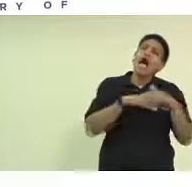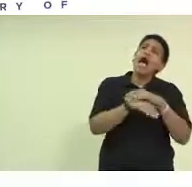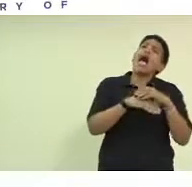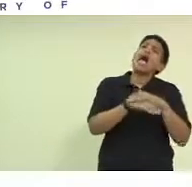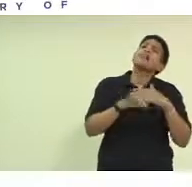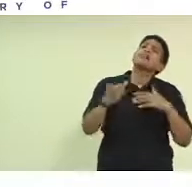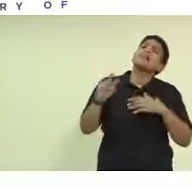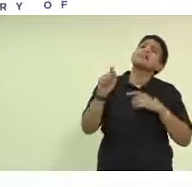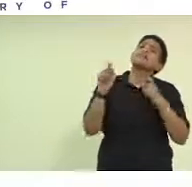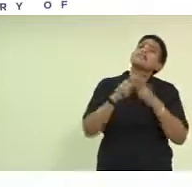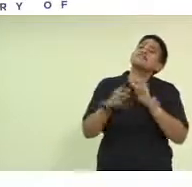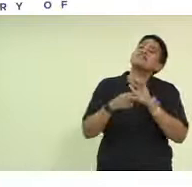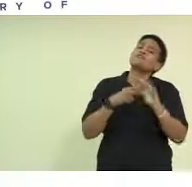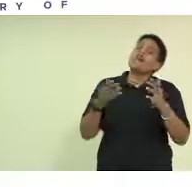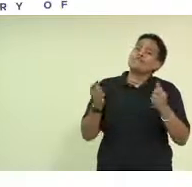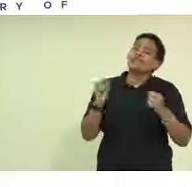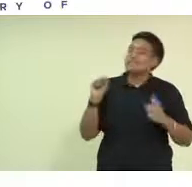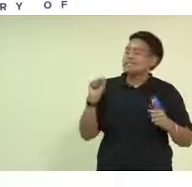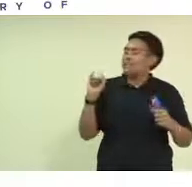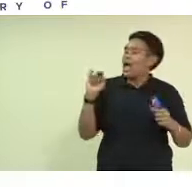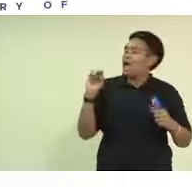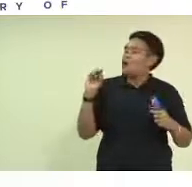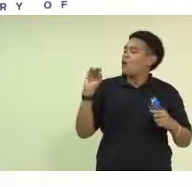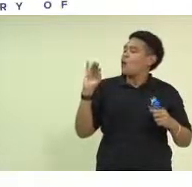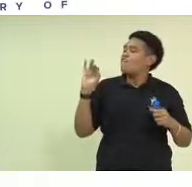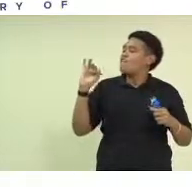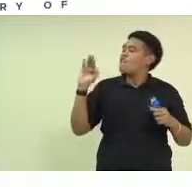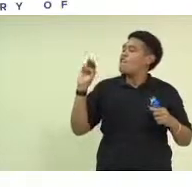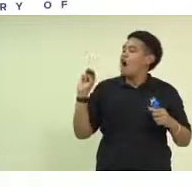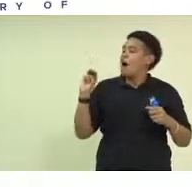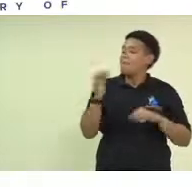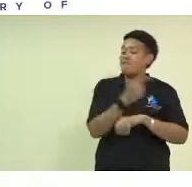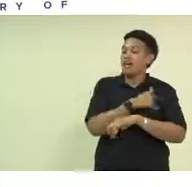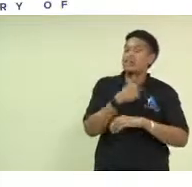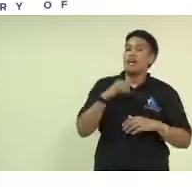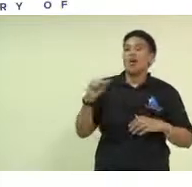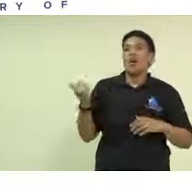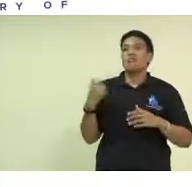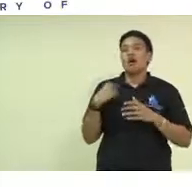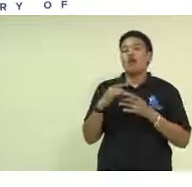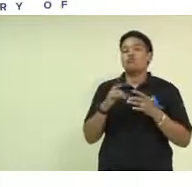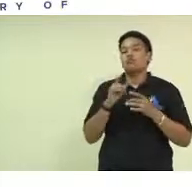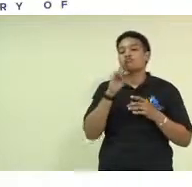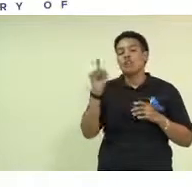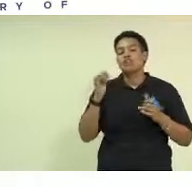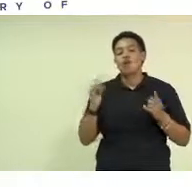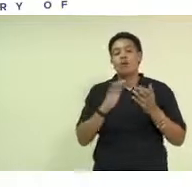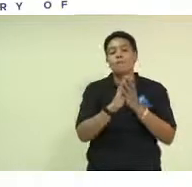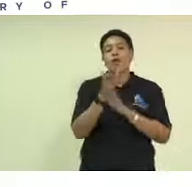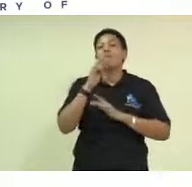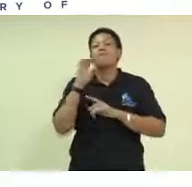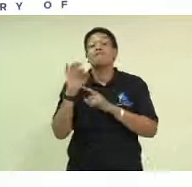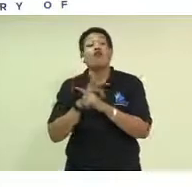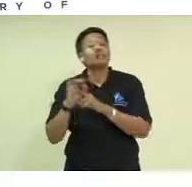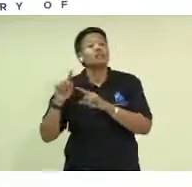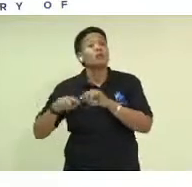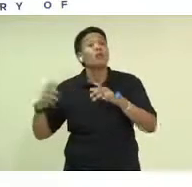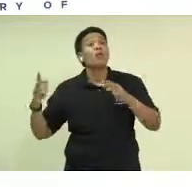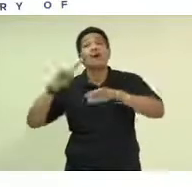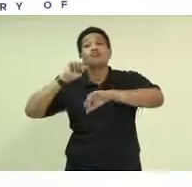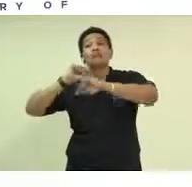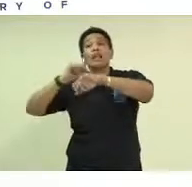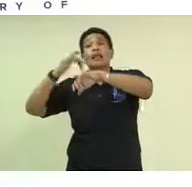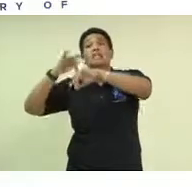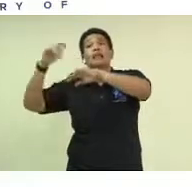accessing that particular brand, as is the case with the others that I have commented on. So it really now becomes a function of what is